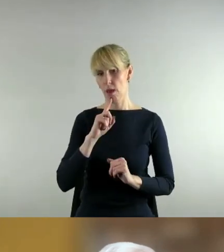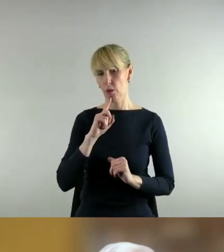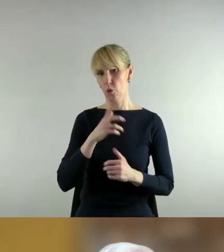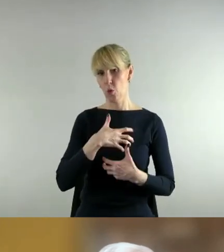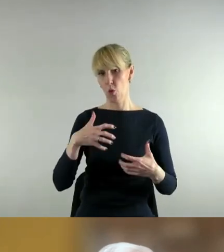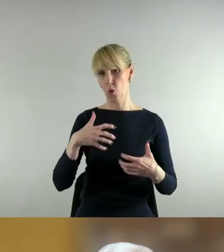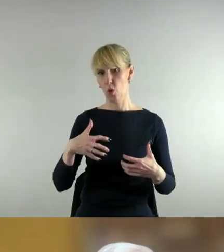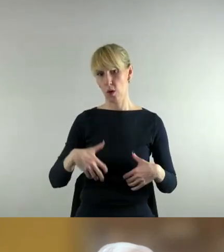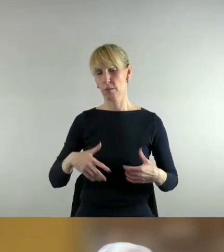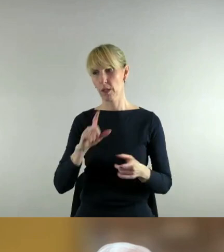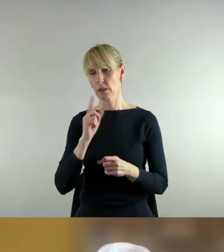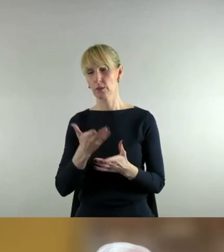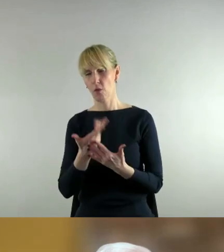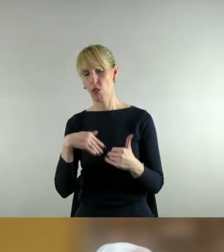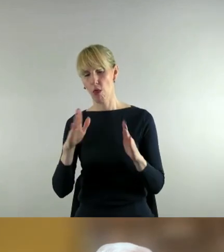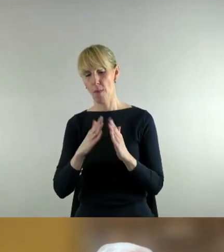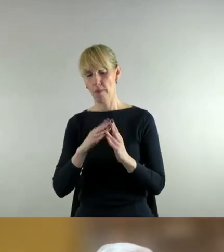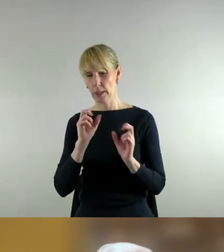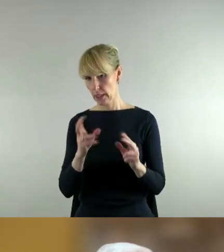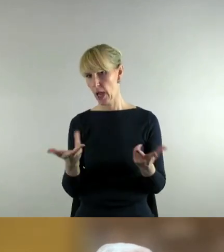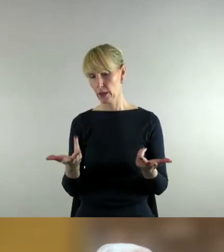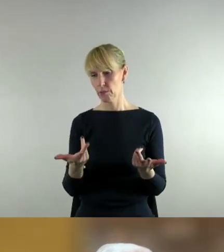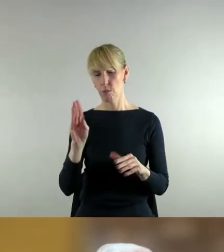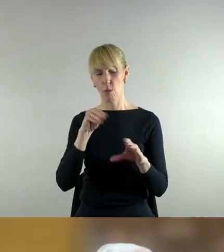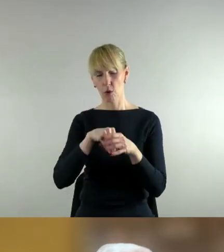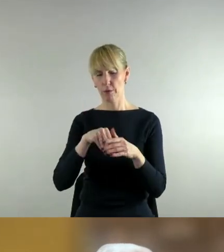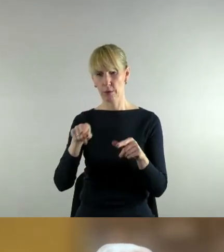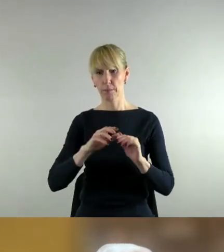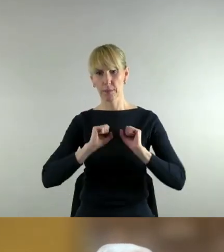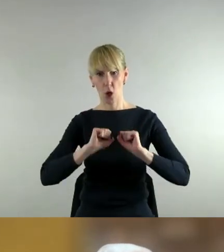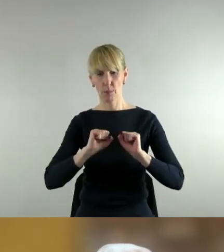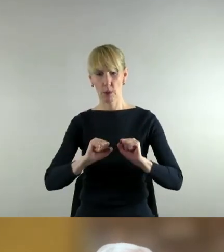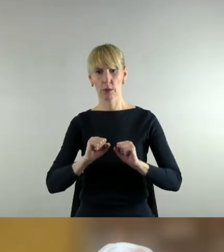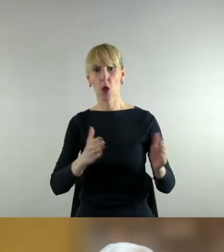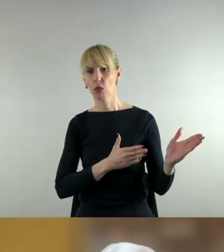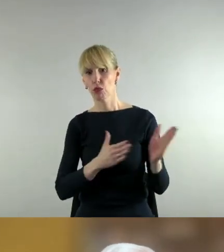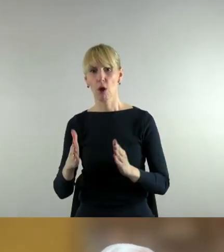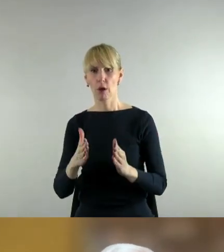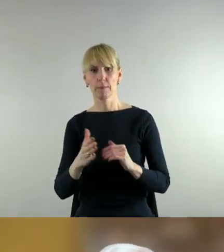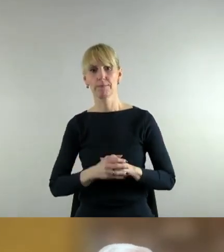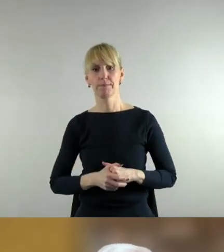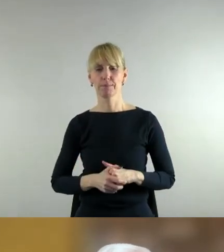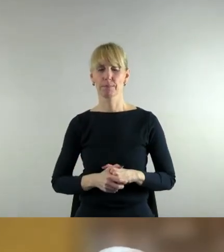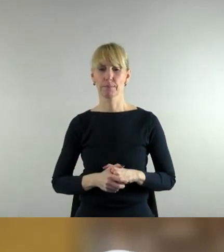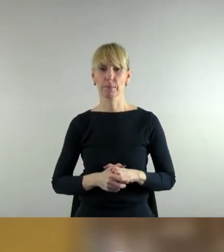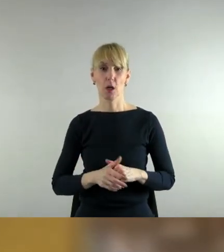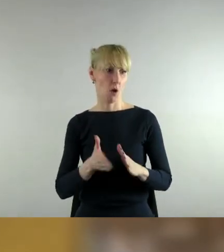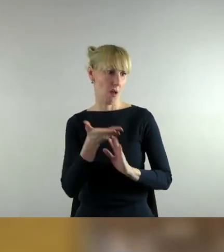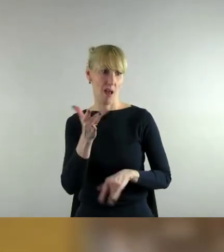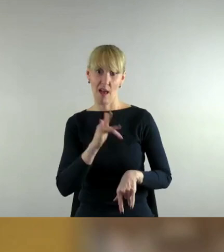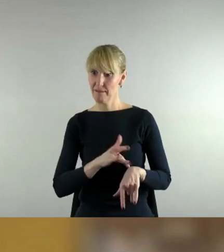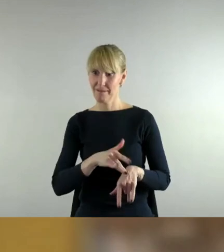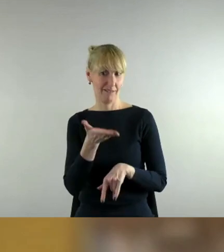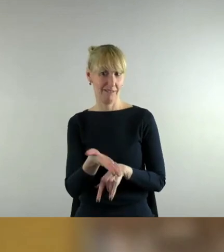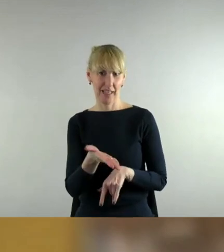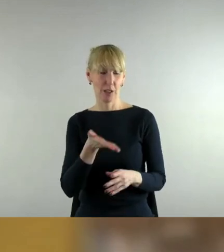a easiest way to be really ready, to be resilient. Maybe it is also a way for us, for all of us,